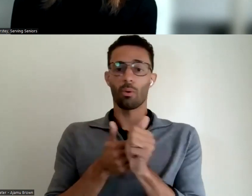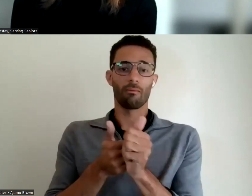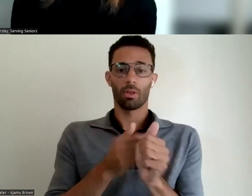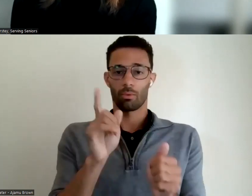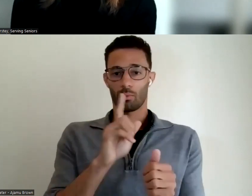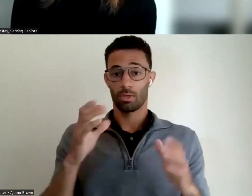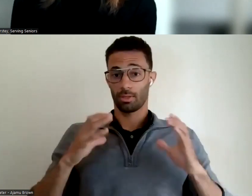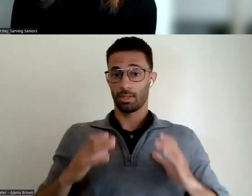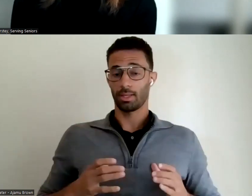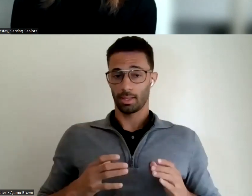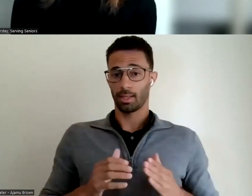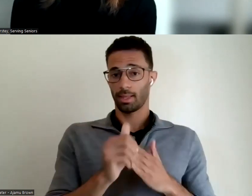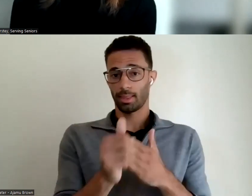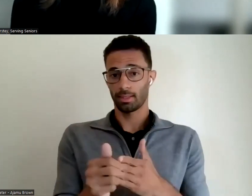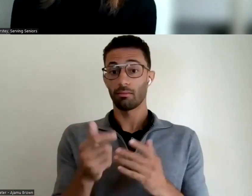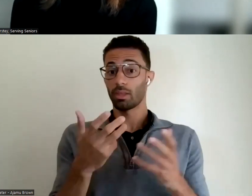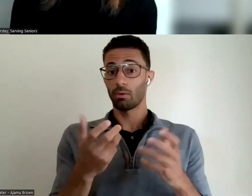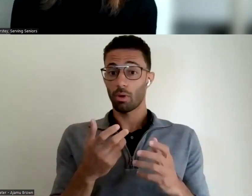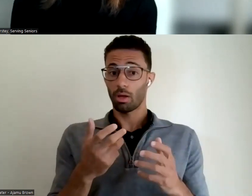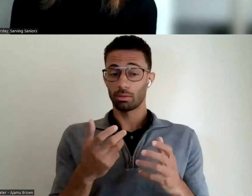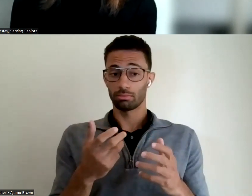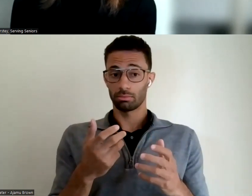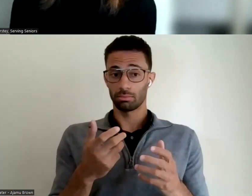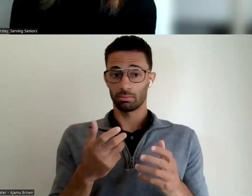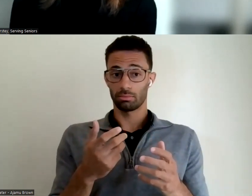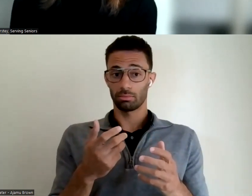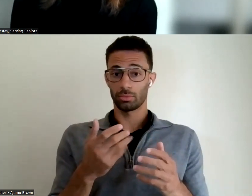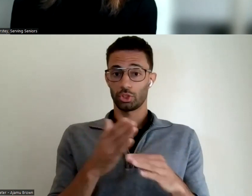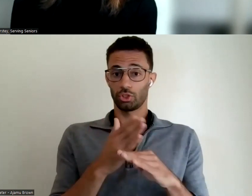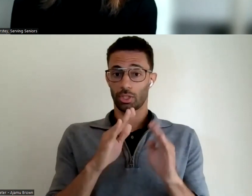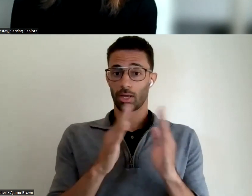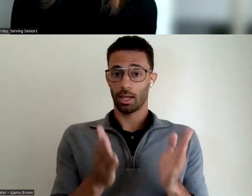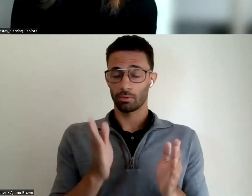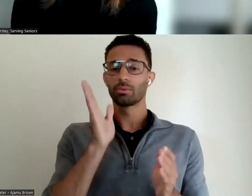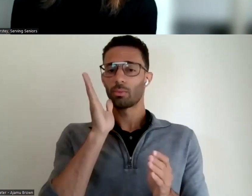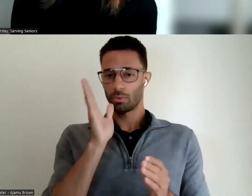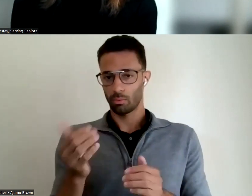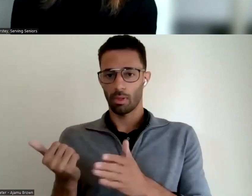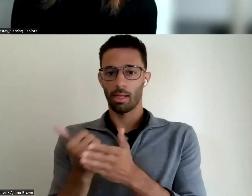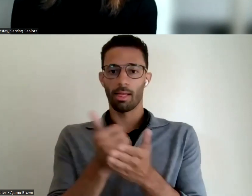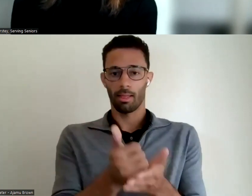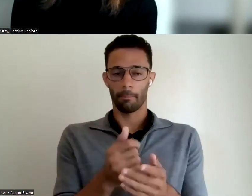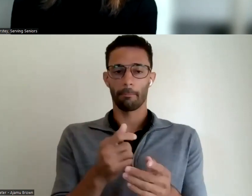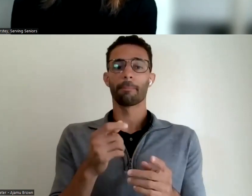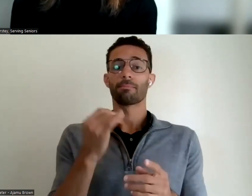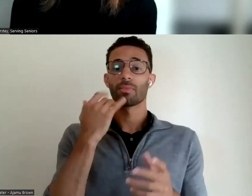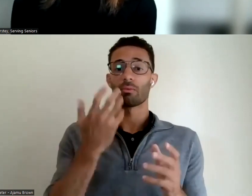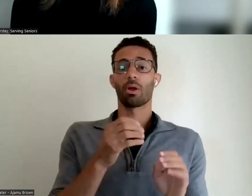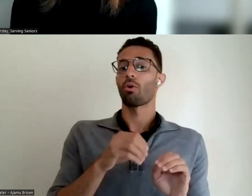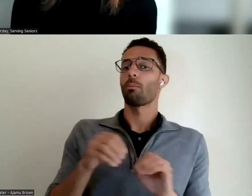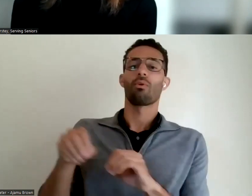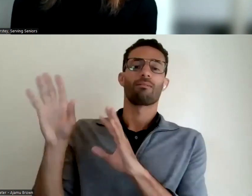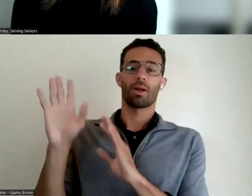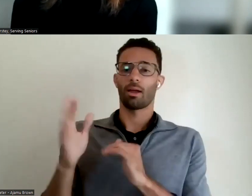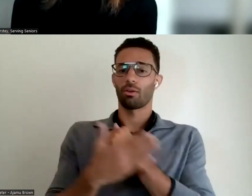If they want to pursue shared housing, then we'll find that road. If they want to move out of county, we'll make a call for